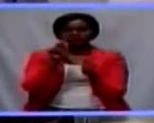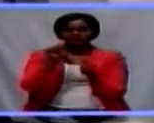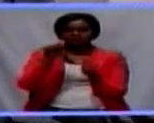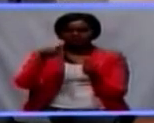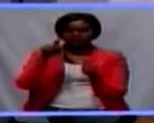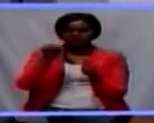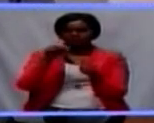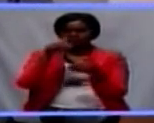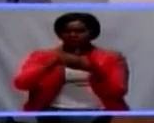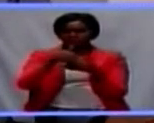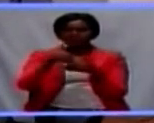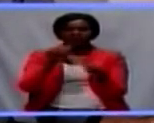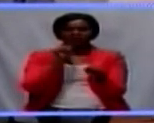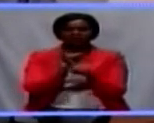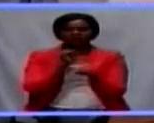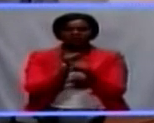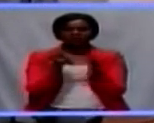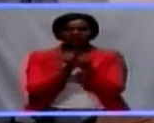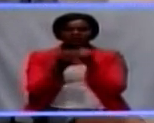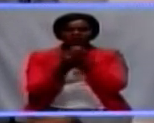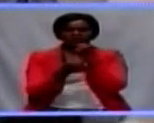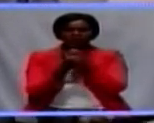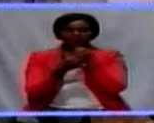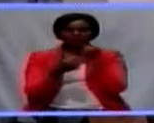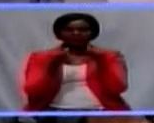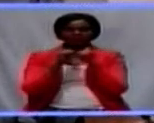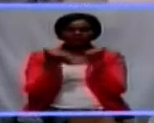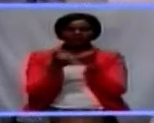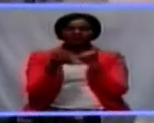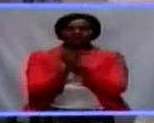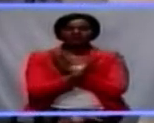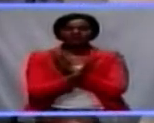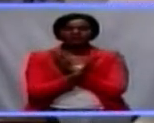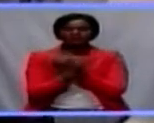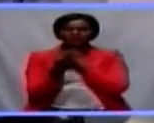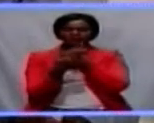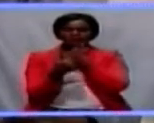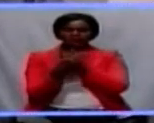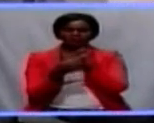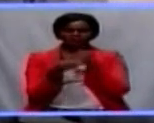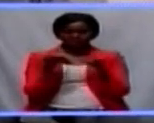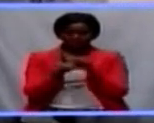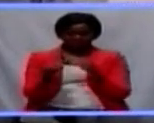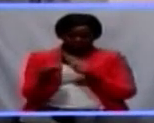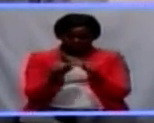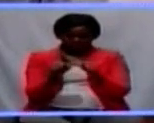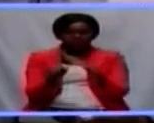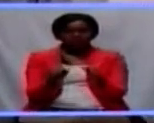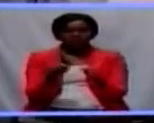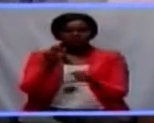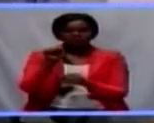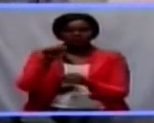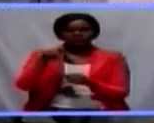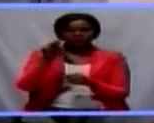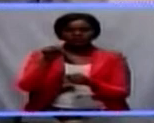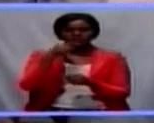Okay? And working with the Bankers Association of Zambia. Banks insisting on tip-in for every